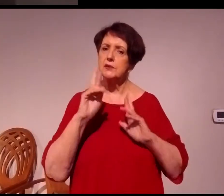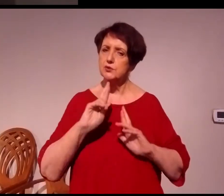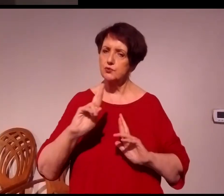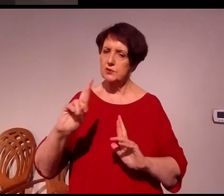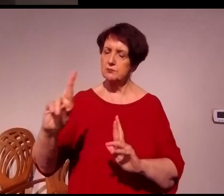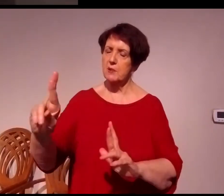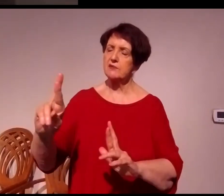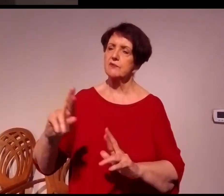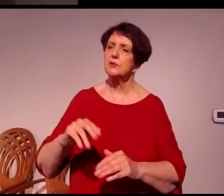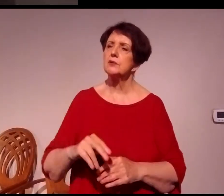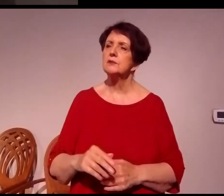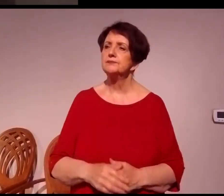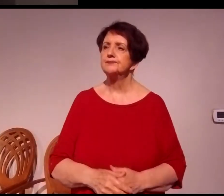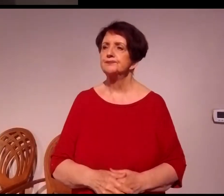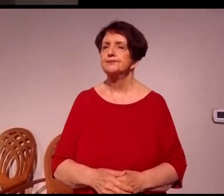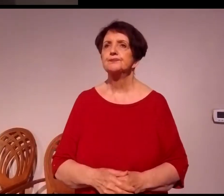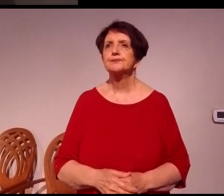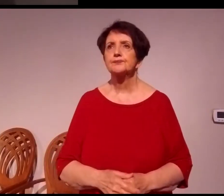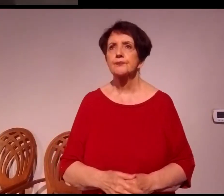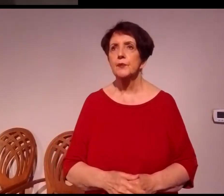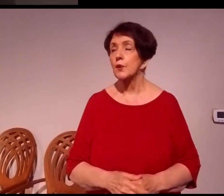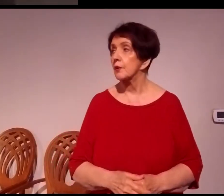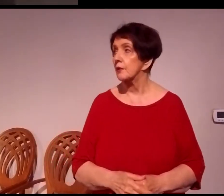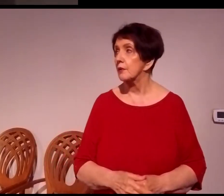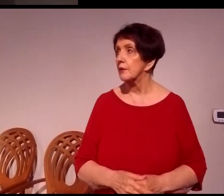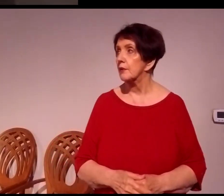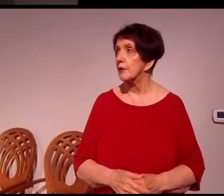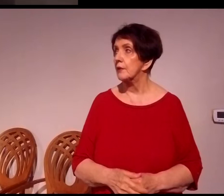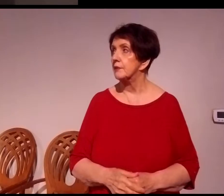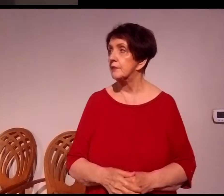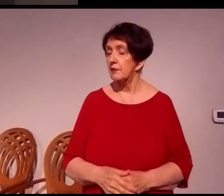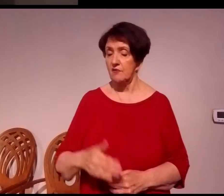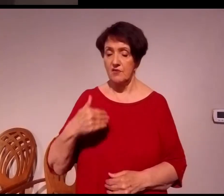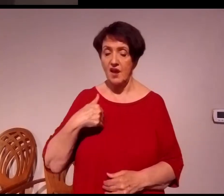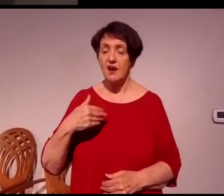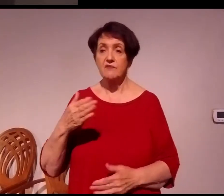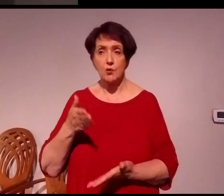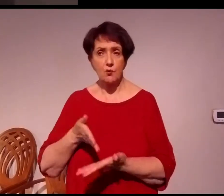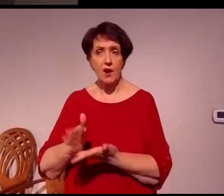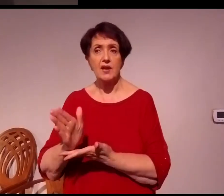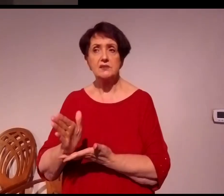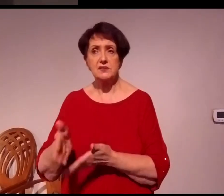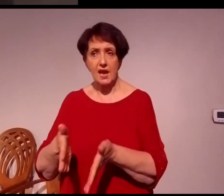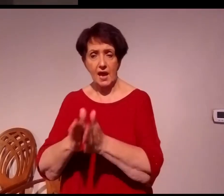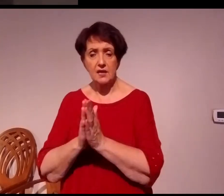you're saying no to, because they have a right to ask for what they want, they